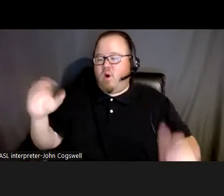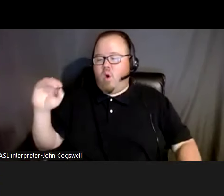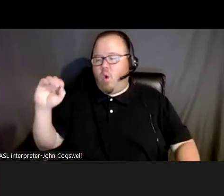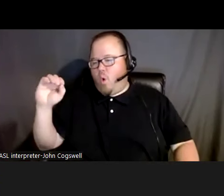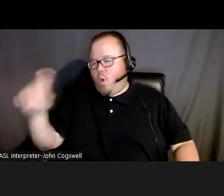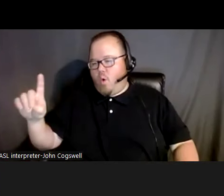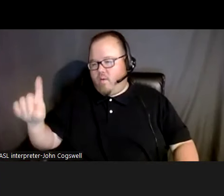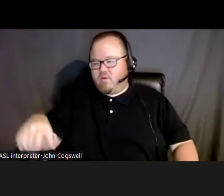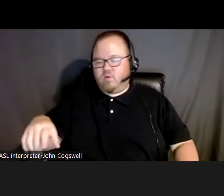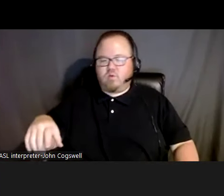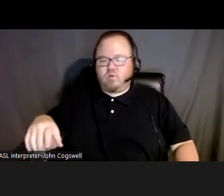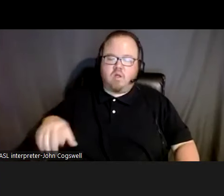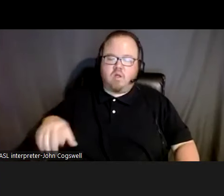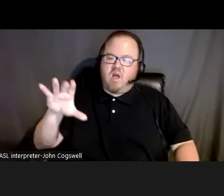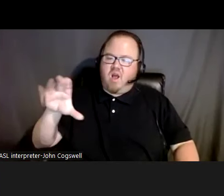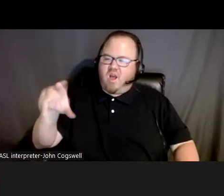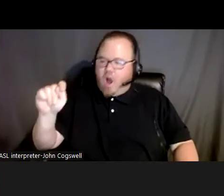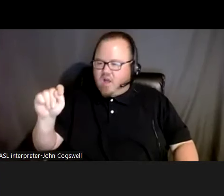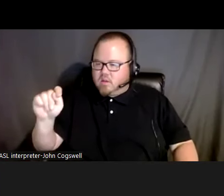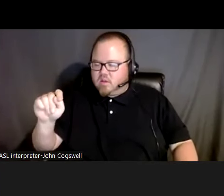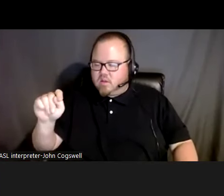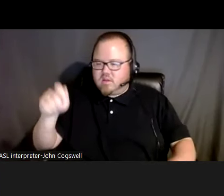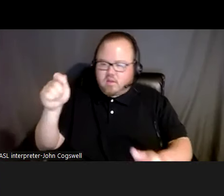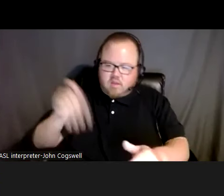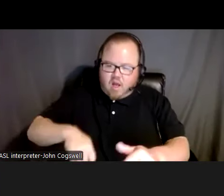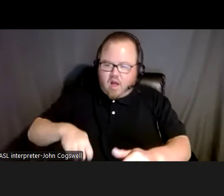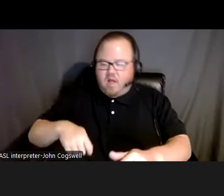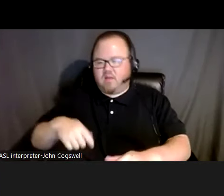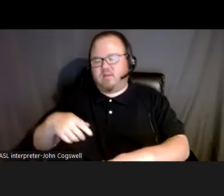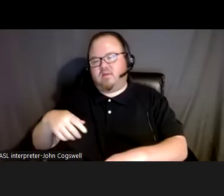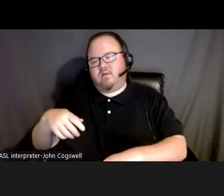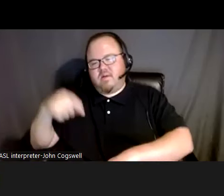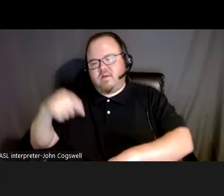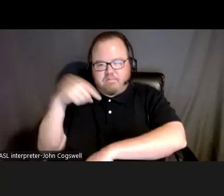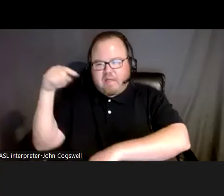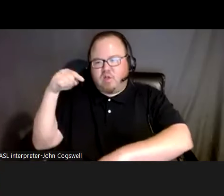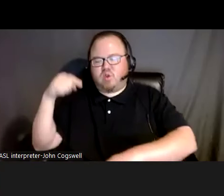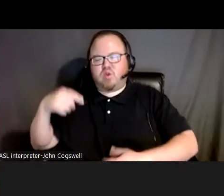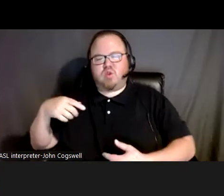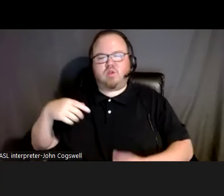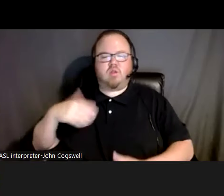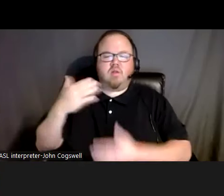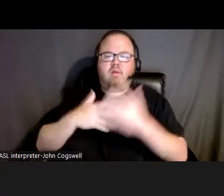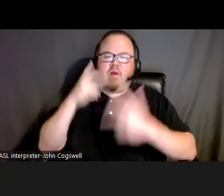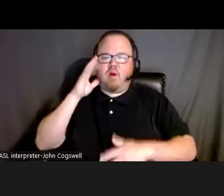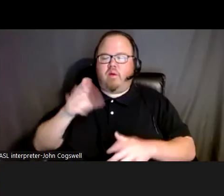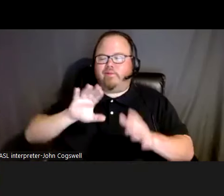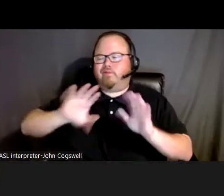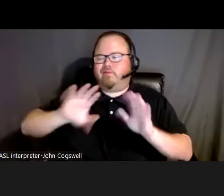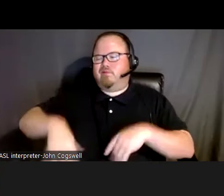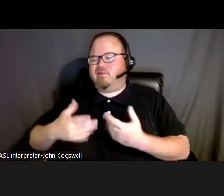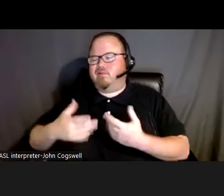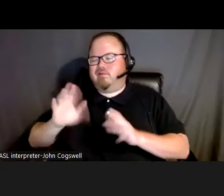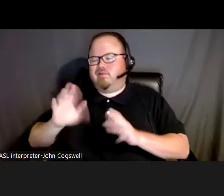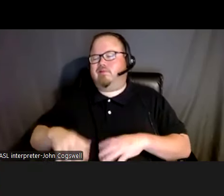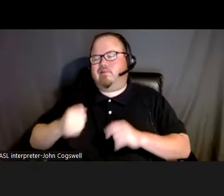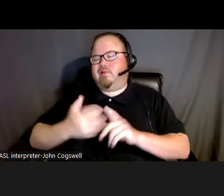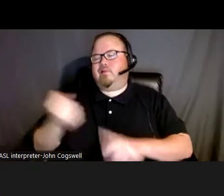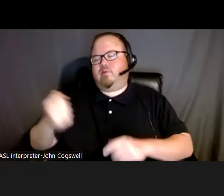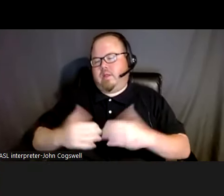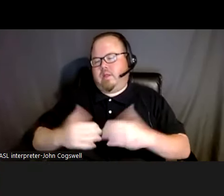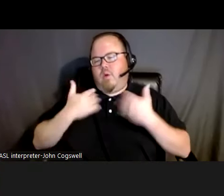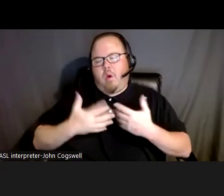from cutting and piercing. So a lot of times people will dismiss a suicide attempt, especially among youth. Oh,